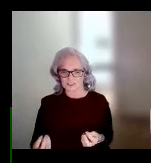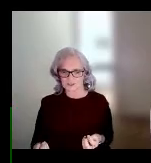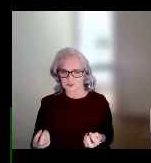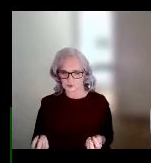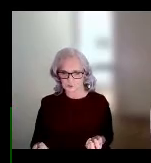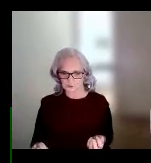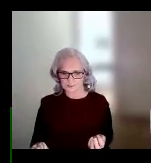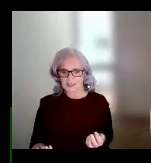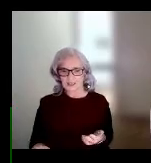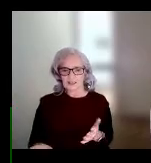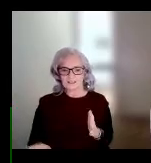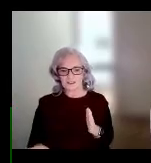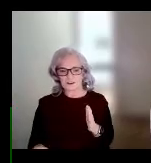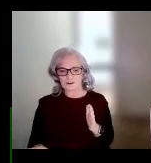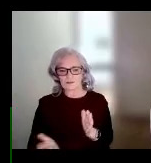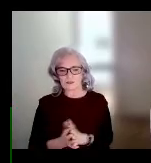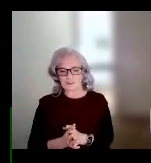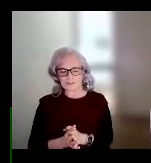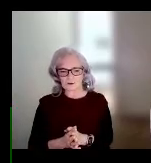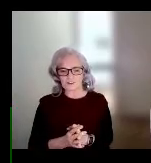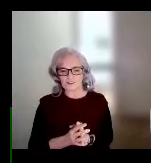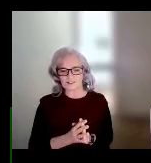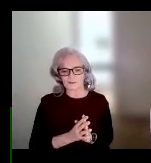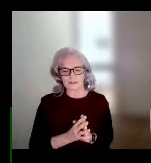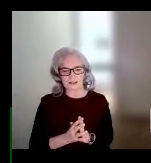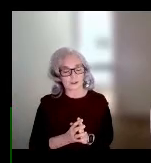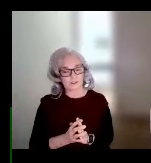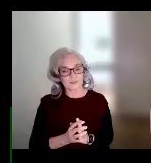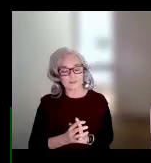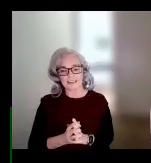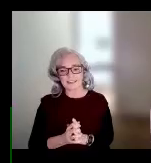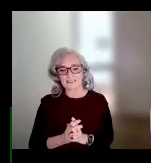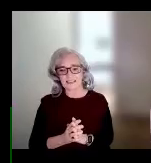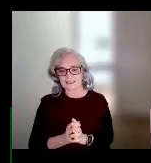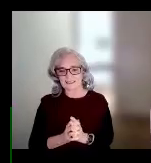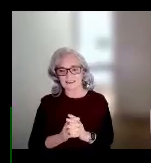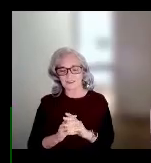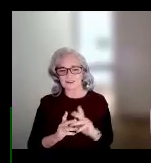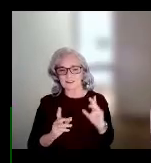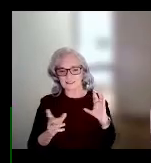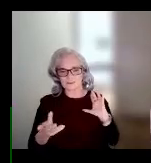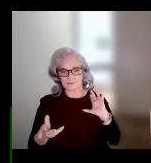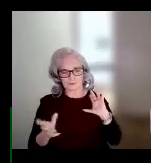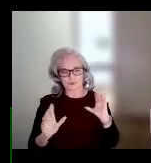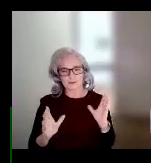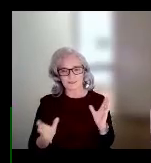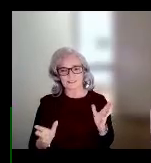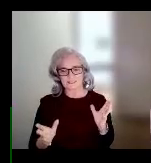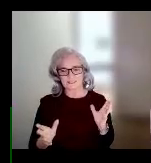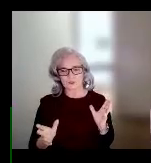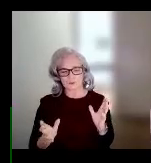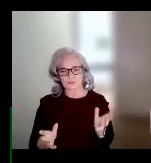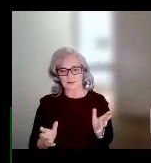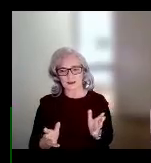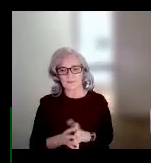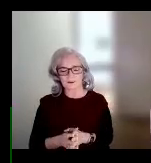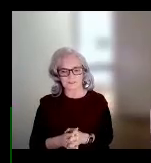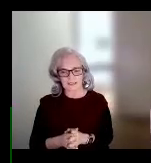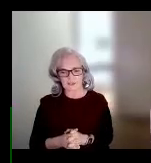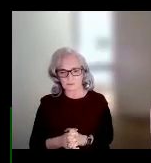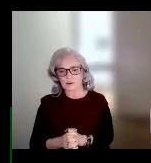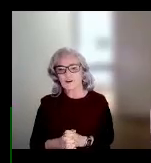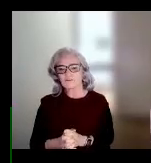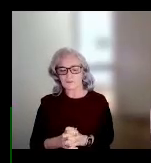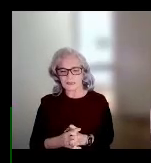developing decision tools. So this project is coming close to its end, and in theory, this will be the 6 tools that are up